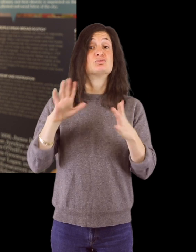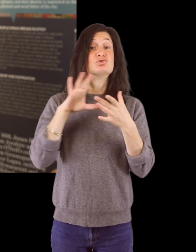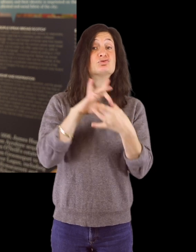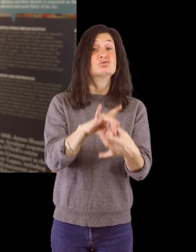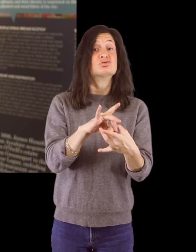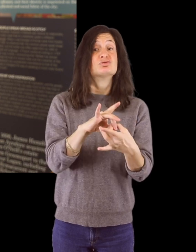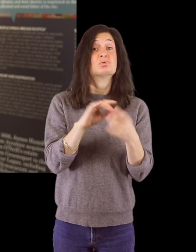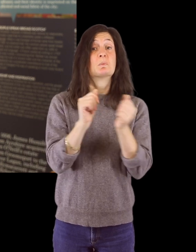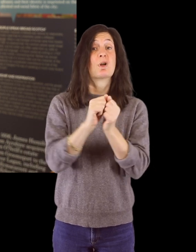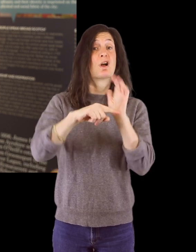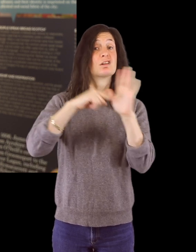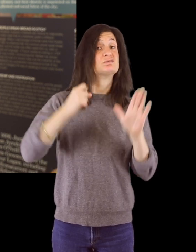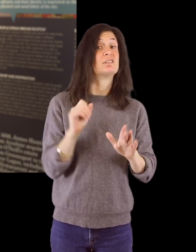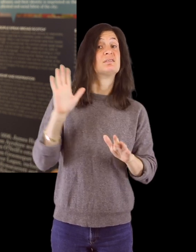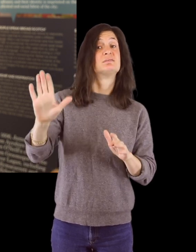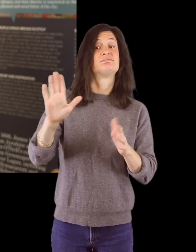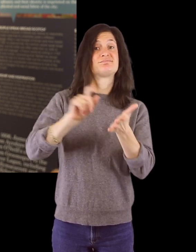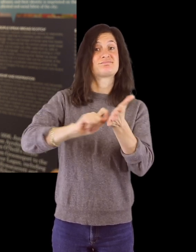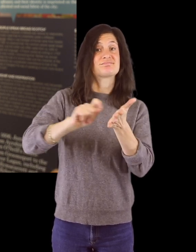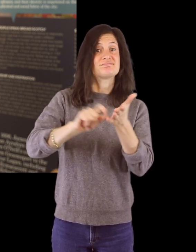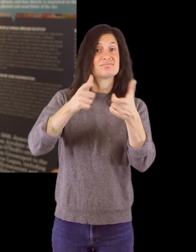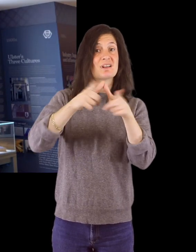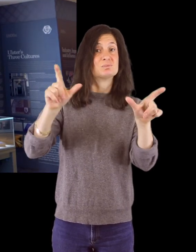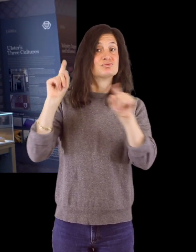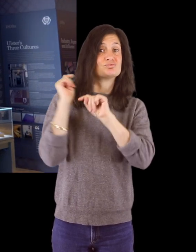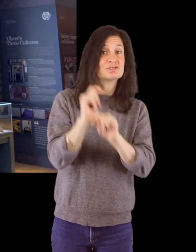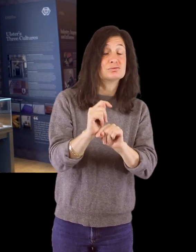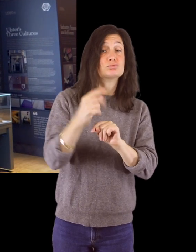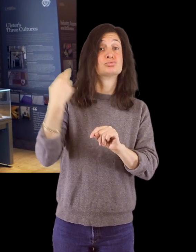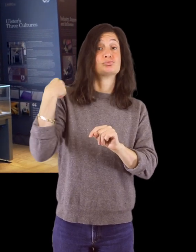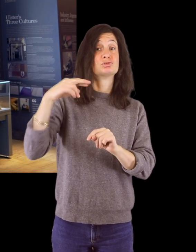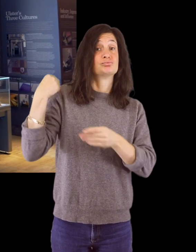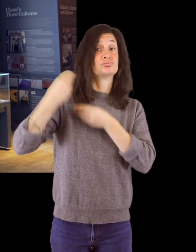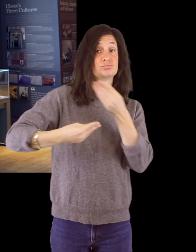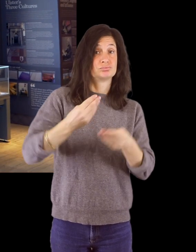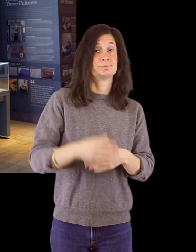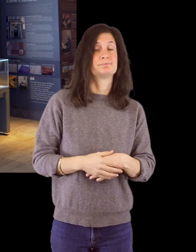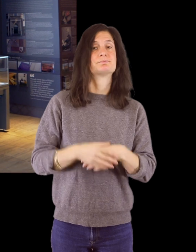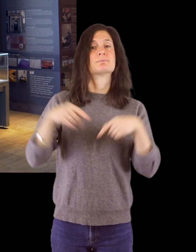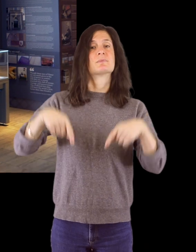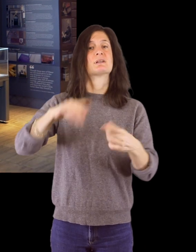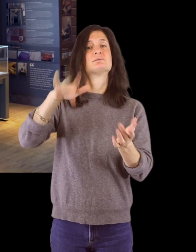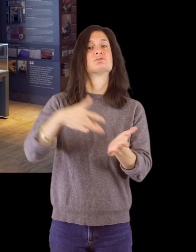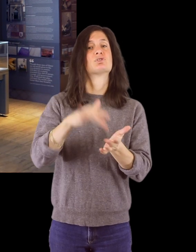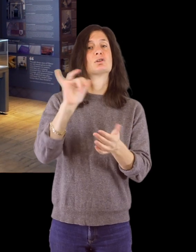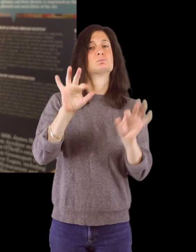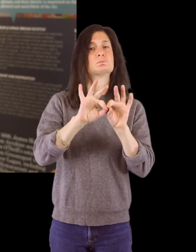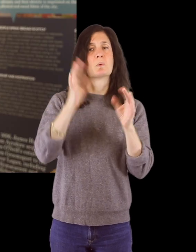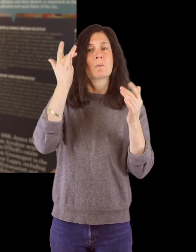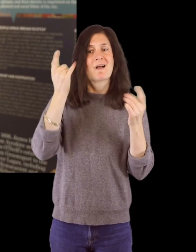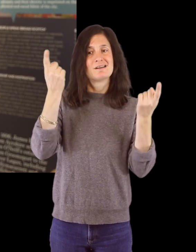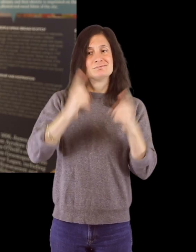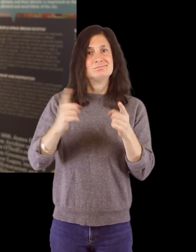via an affiliation with the Ulster Scots linguistic tradition or religious heritage. The Discover Ulster-Scots Centre also acts